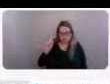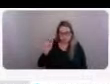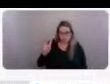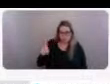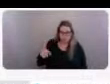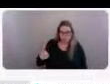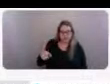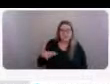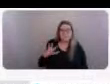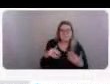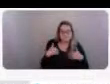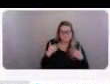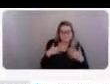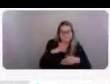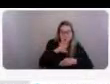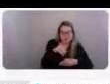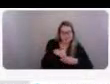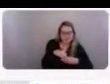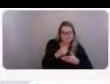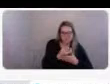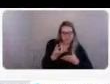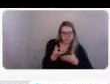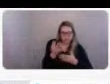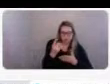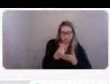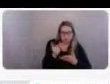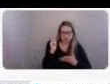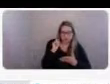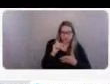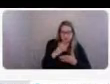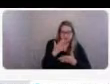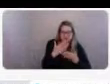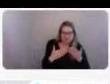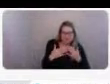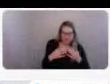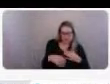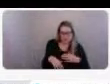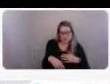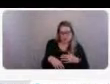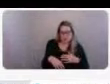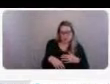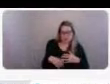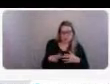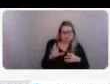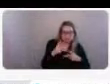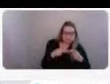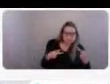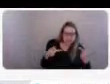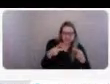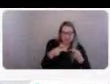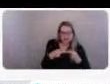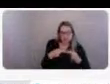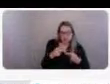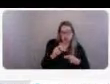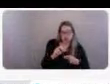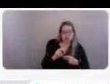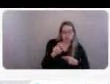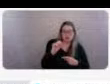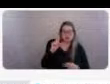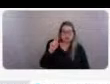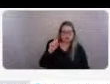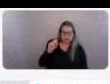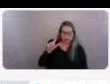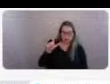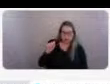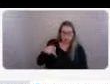participate a couple weeks ago at uh some of the institutions in this area are sunny slope high school great high school